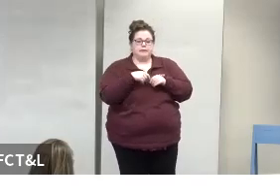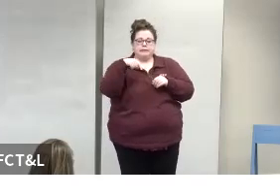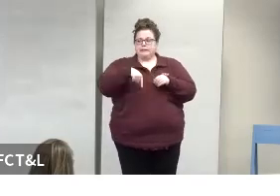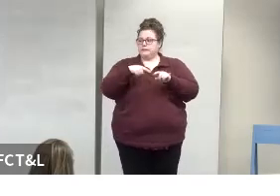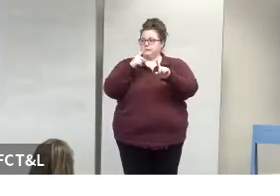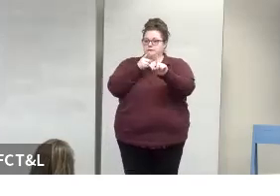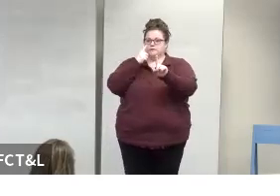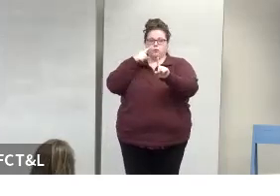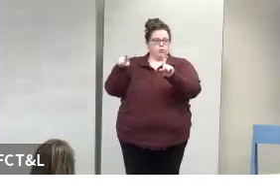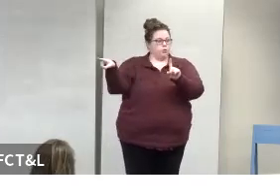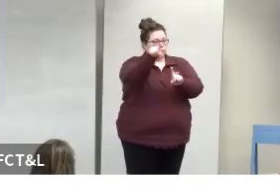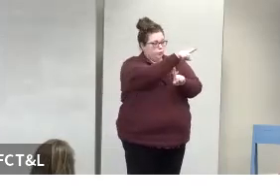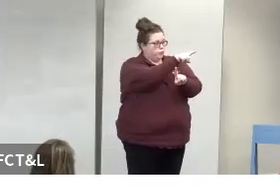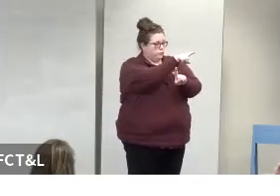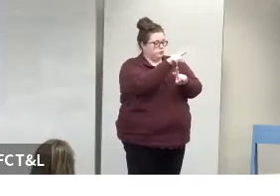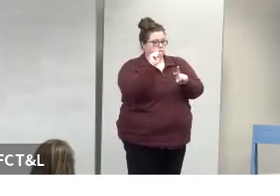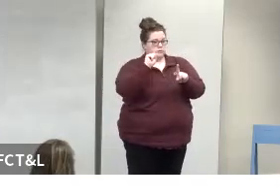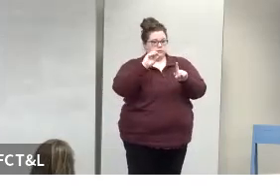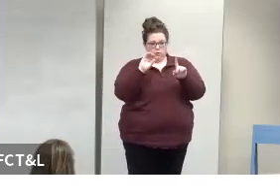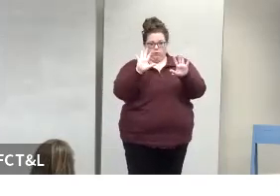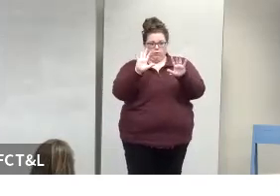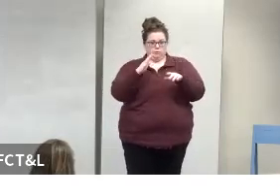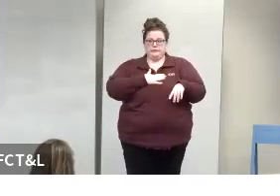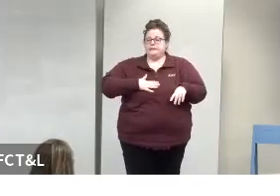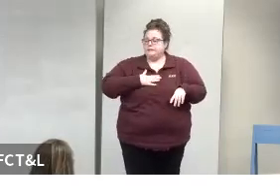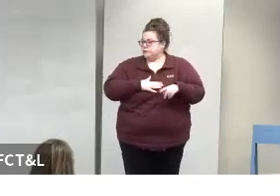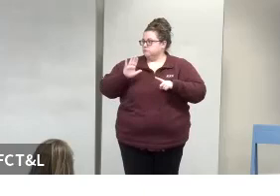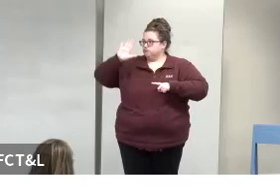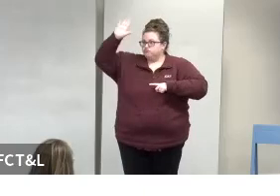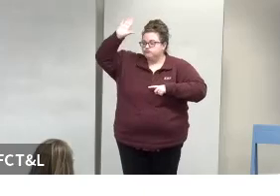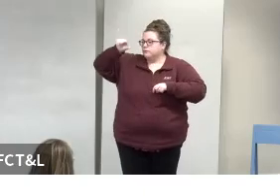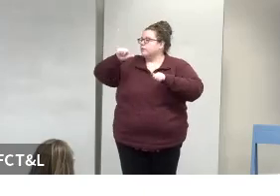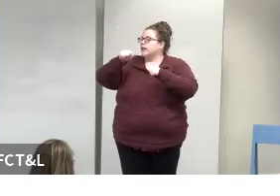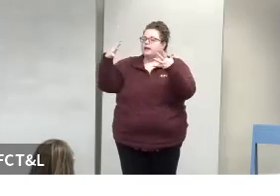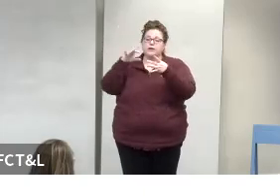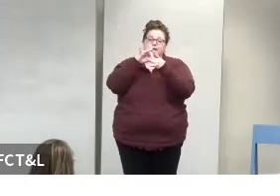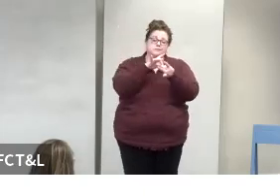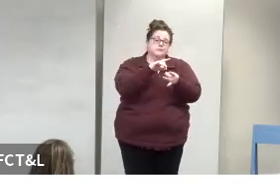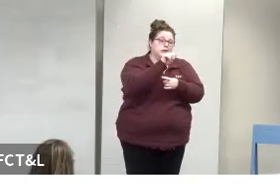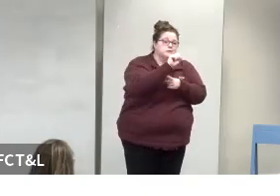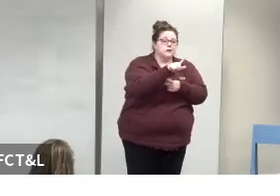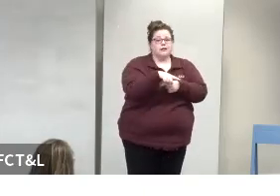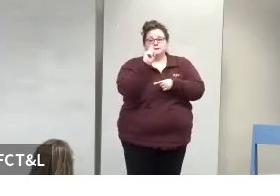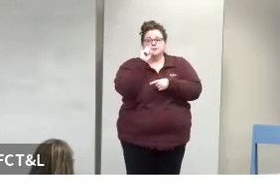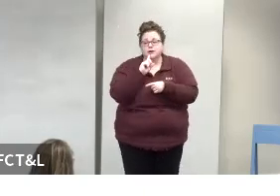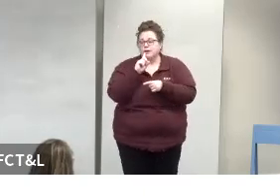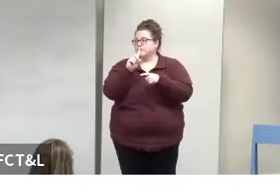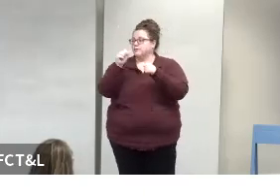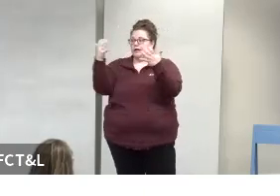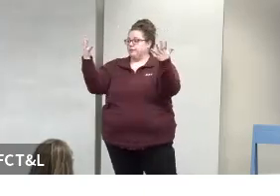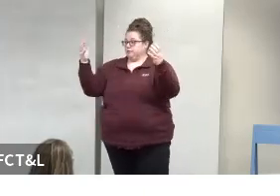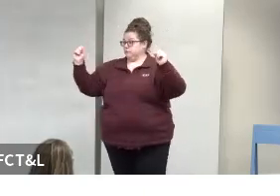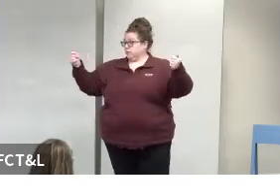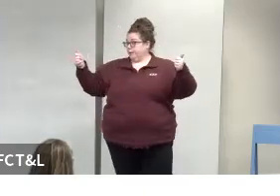I'd be happy to answer anything. I want this session to be of benefit to you. So just raise your hand so I can acknowledge